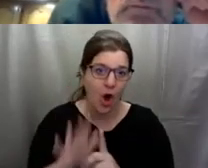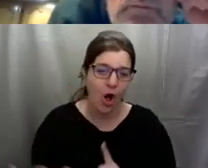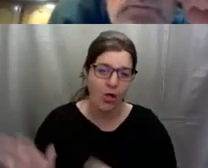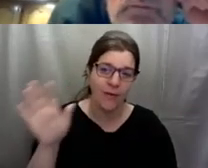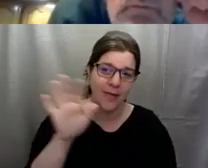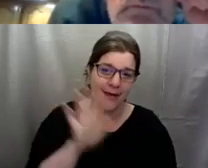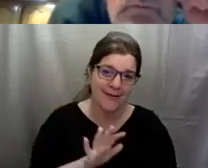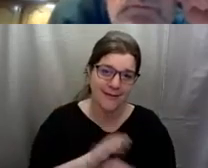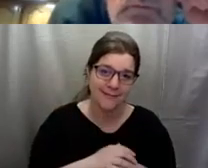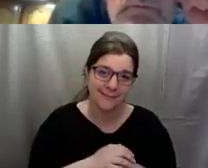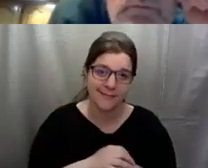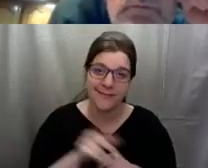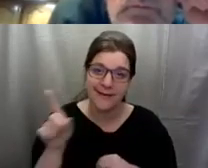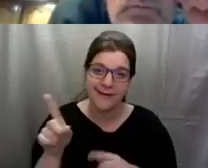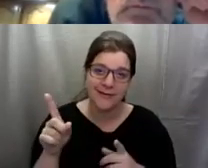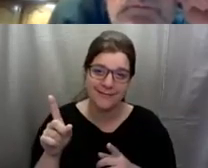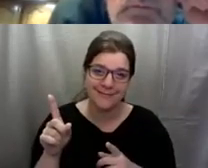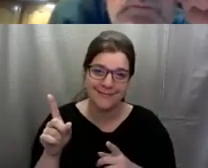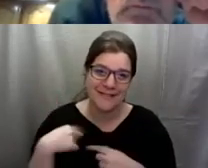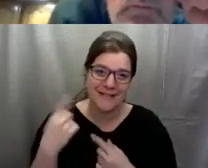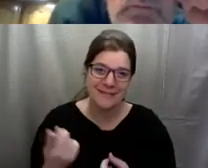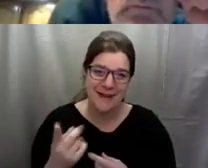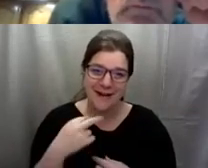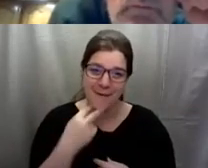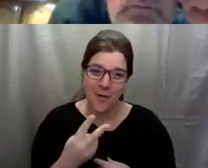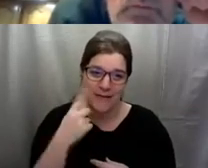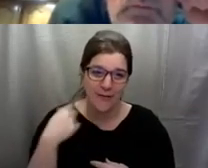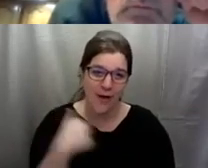been a voice for us for a long time.